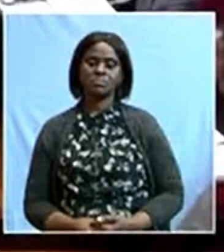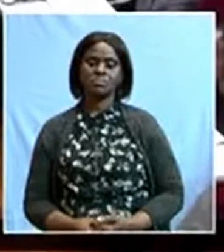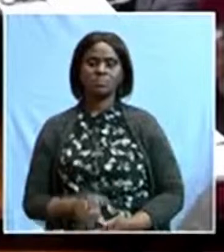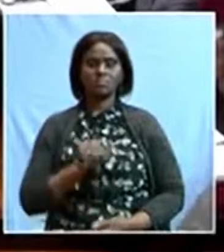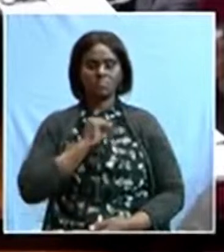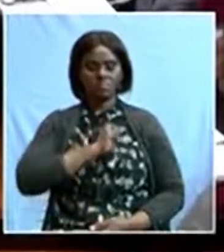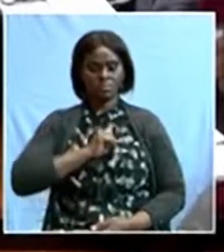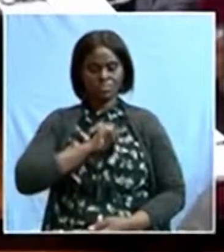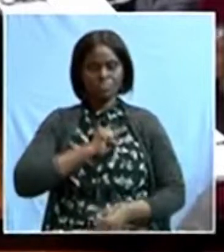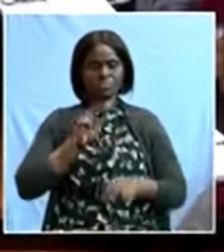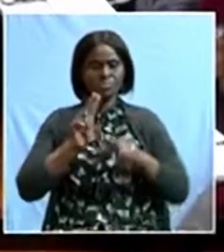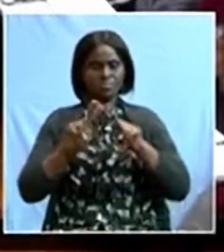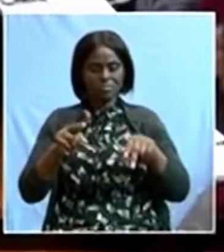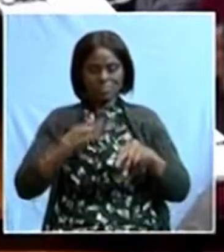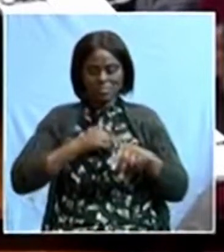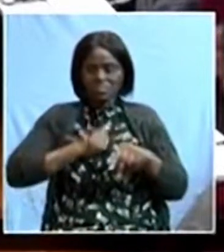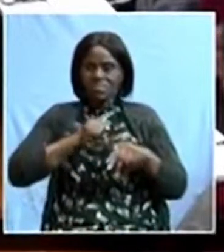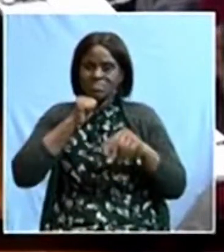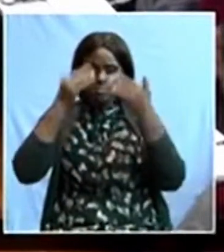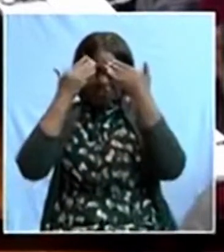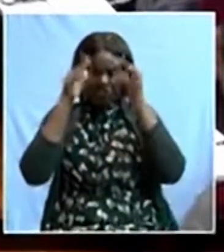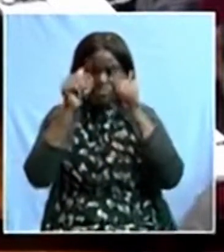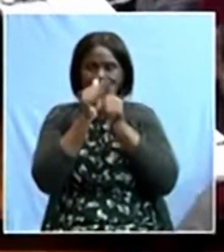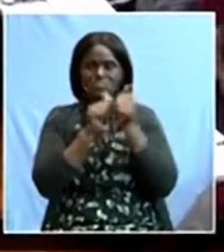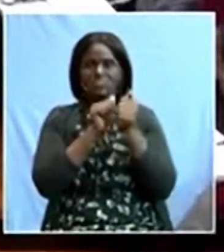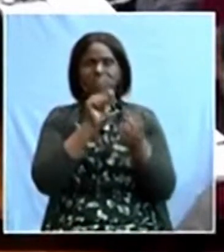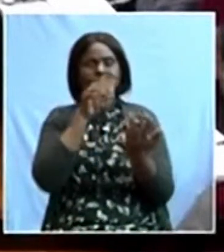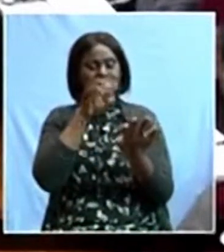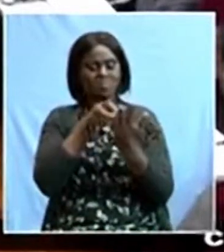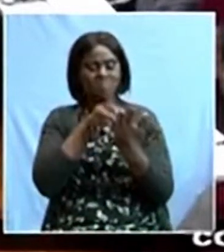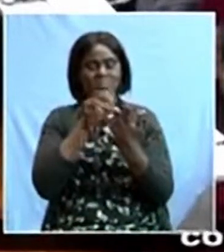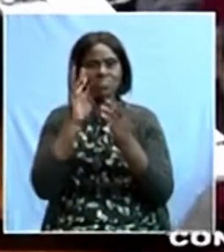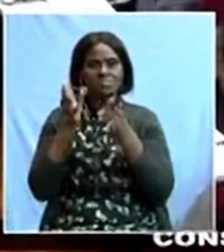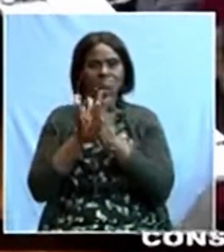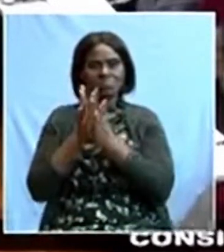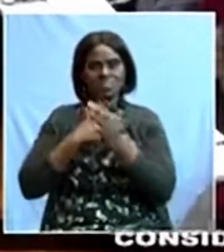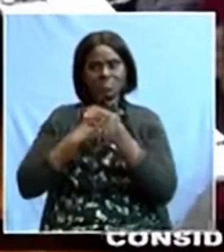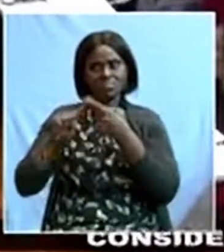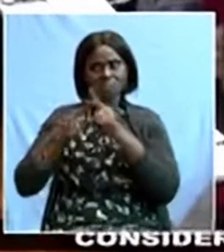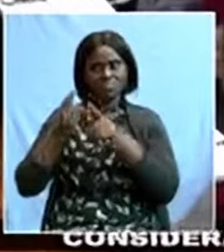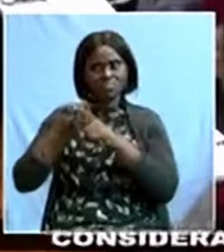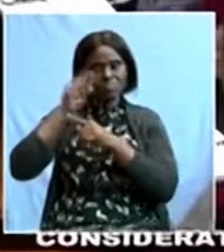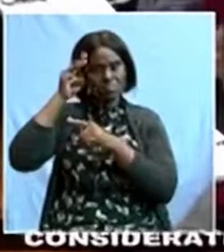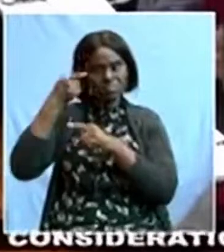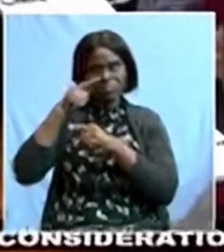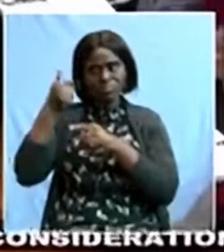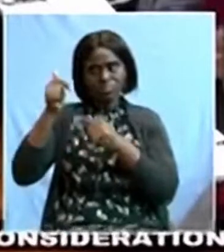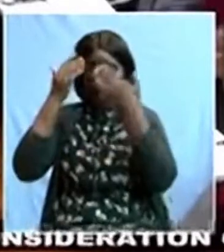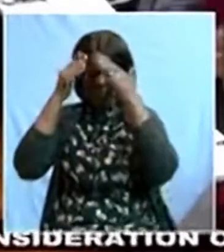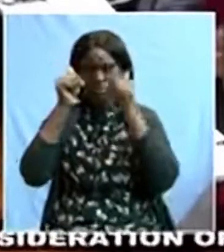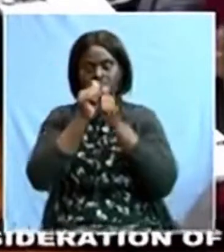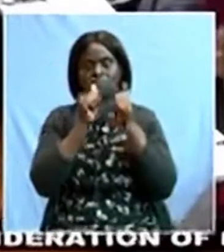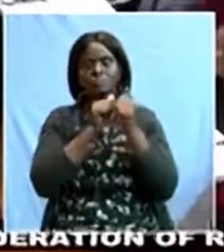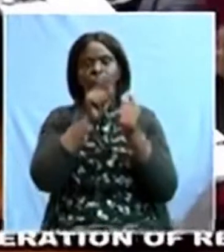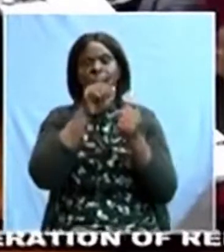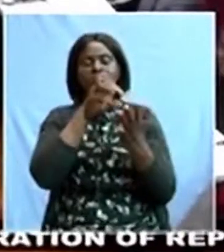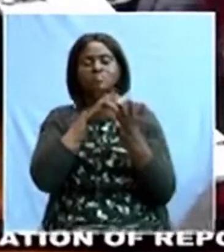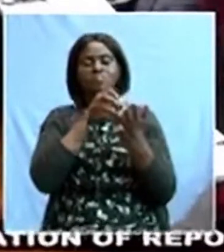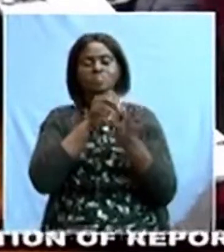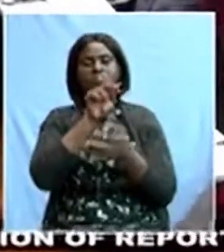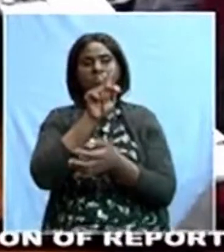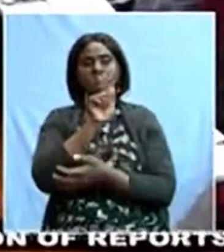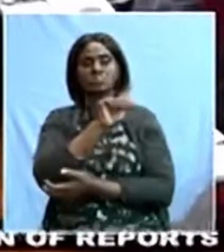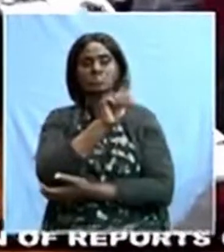Sorry, Chair, I'm not so privy to this case, but I'll ask my colleague from the ministry who's aware about the case. Mr. Kazinga.